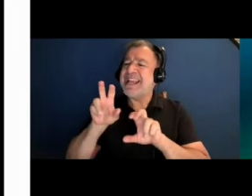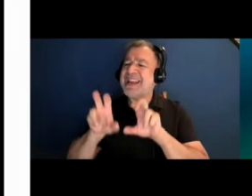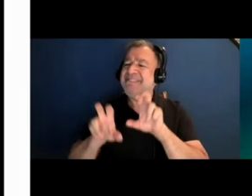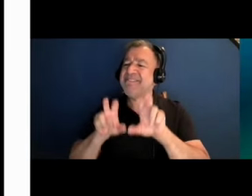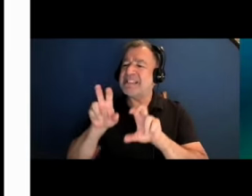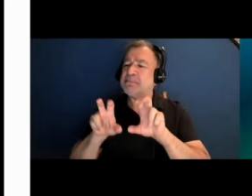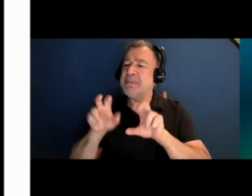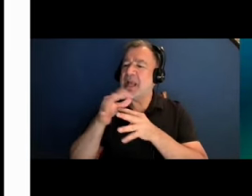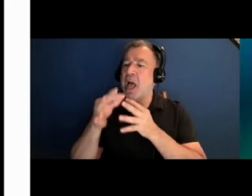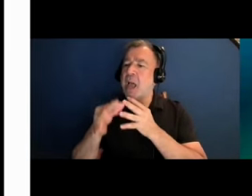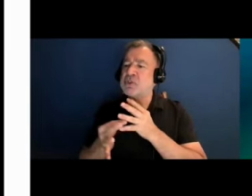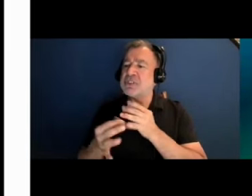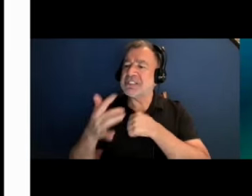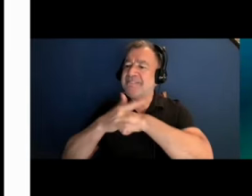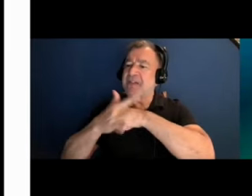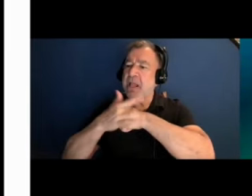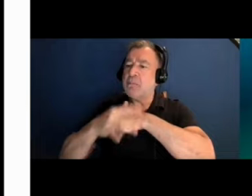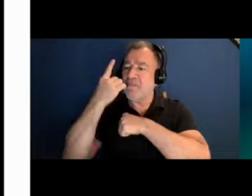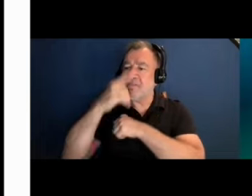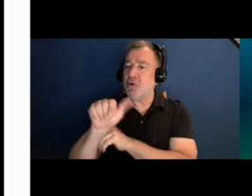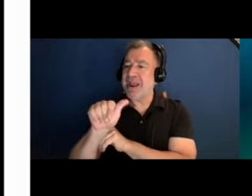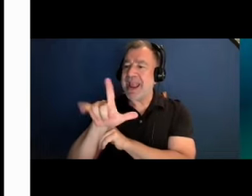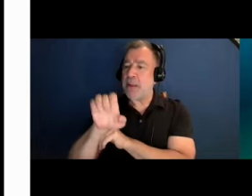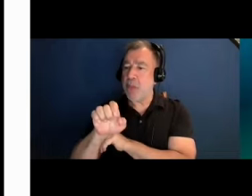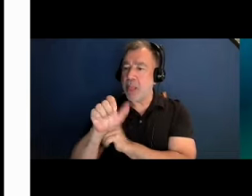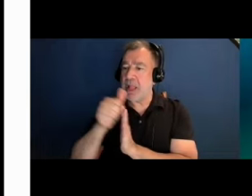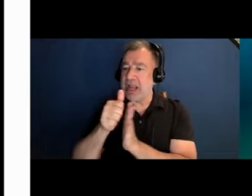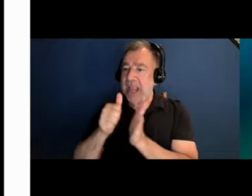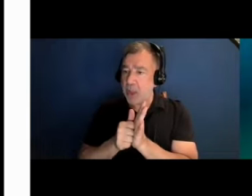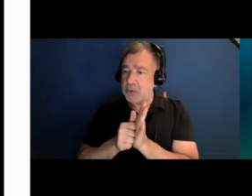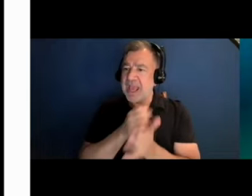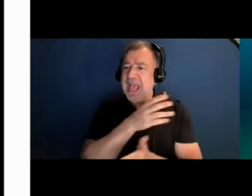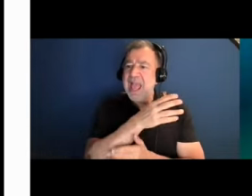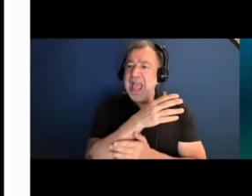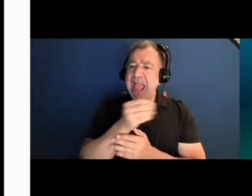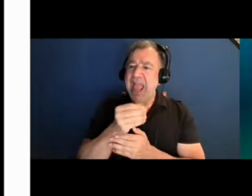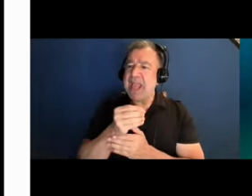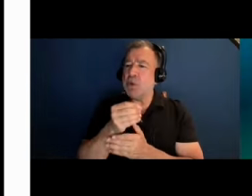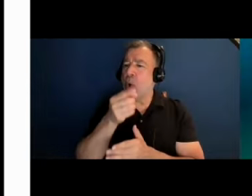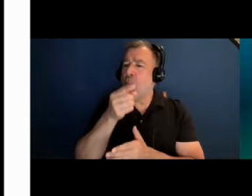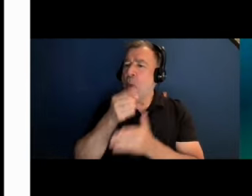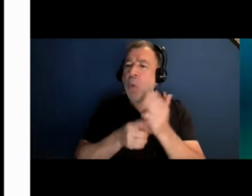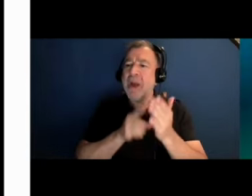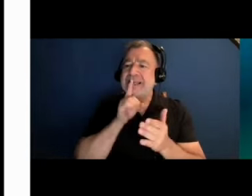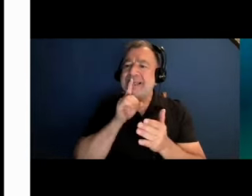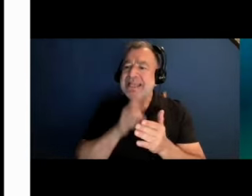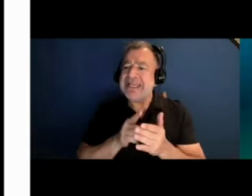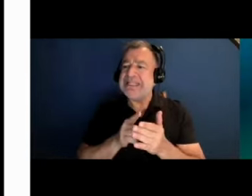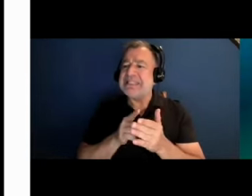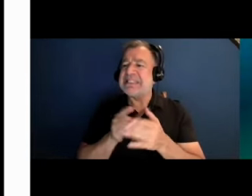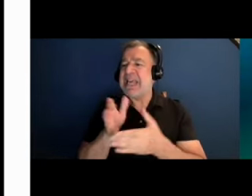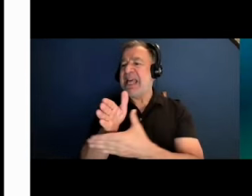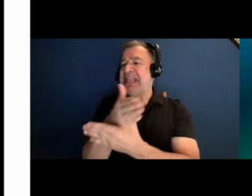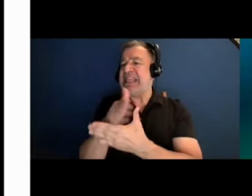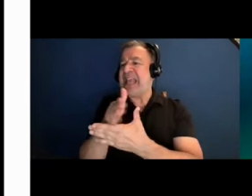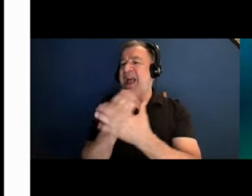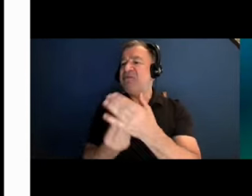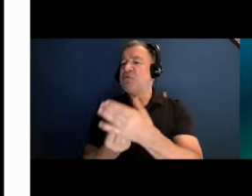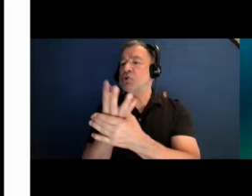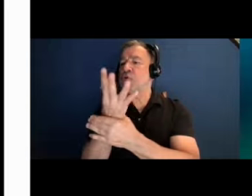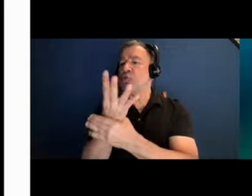an Enable account and what the investment growth to date is averaging for an Enable